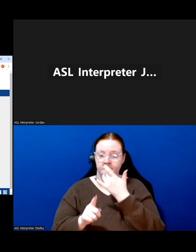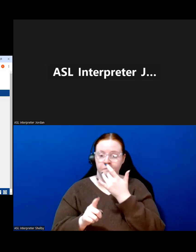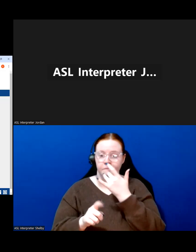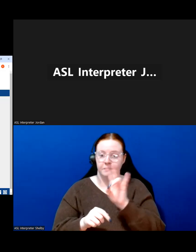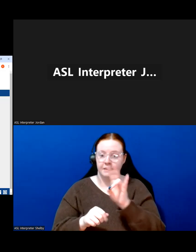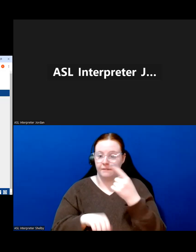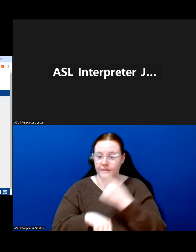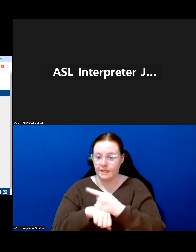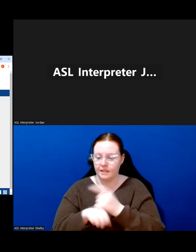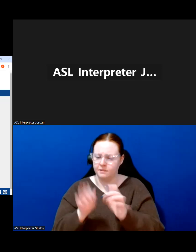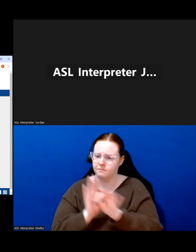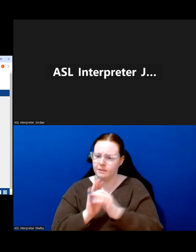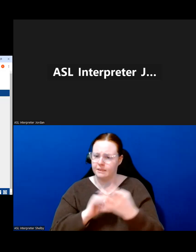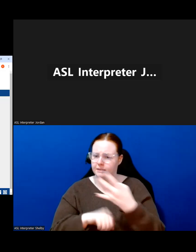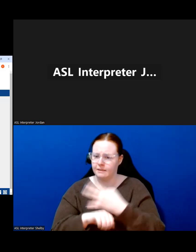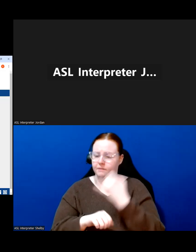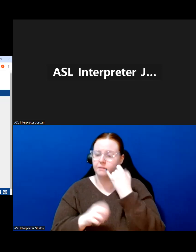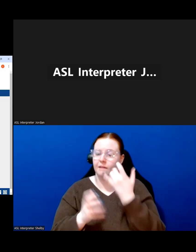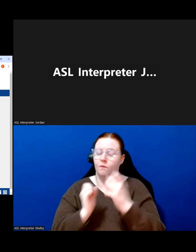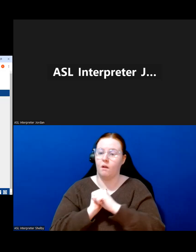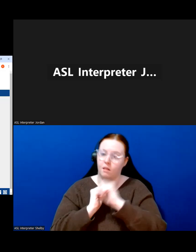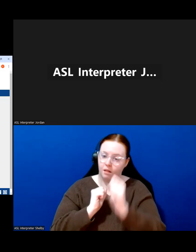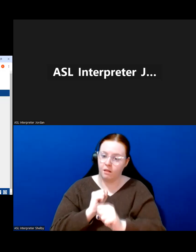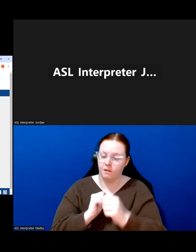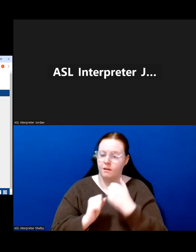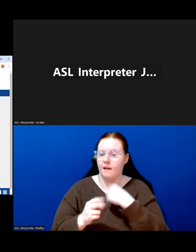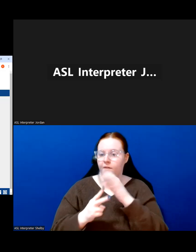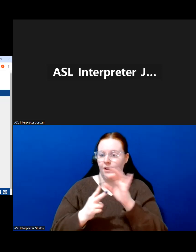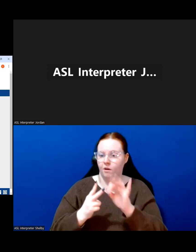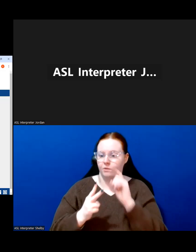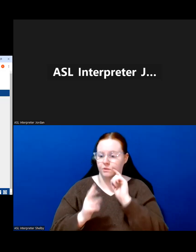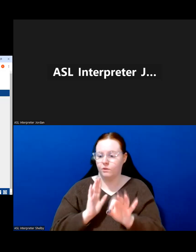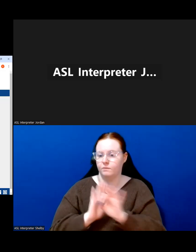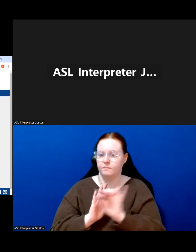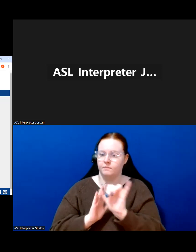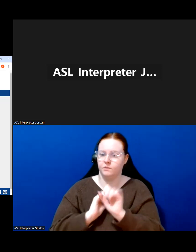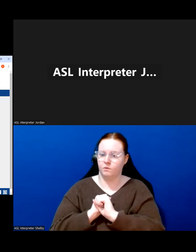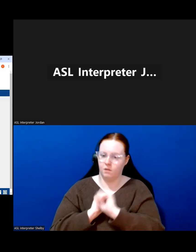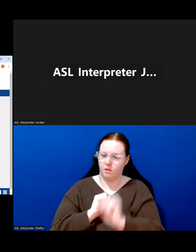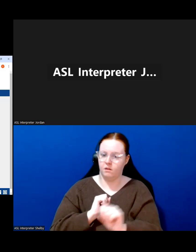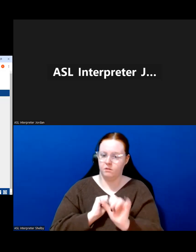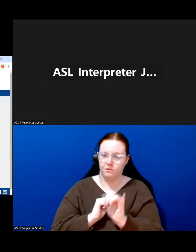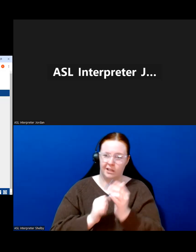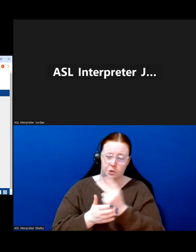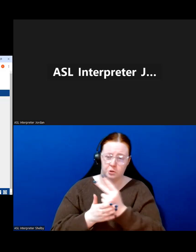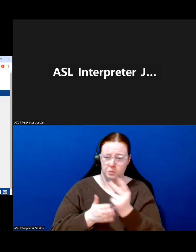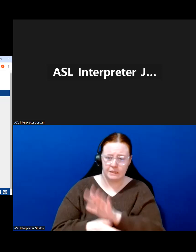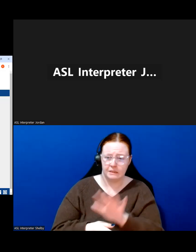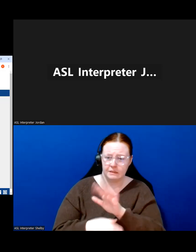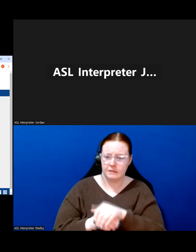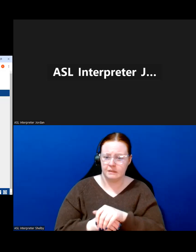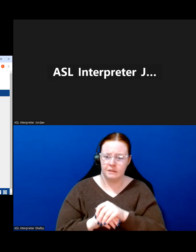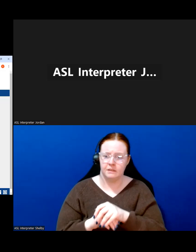period of time. But if you wanted it for longer, they do have an option of place or like having that book out for about 2 weeks as